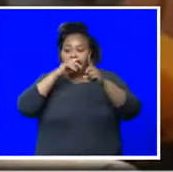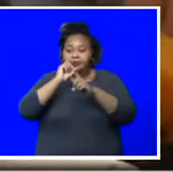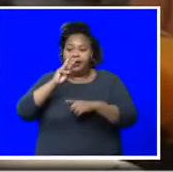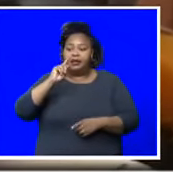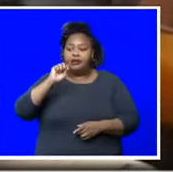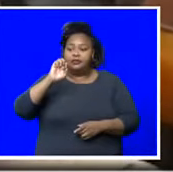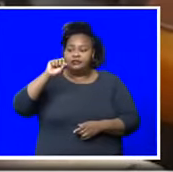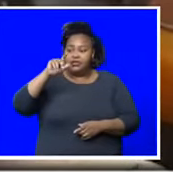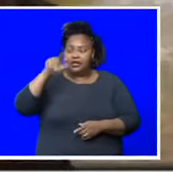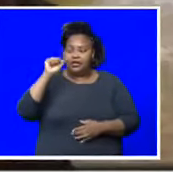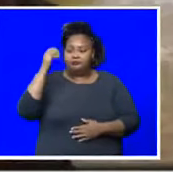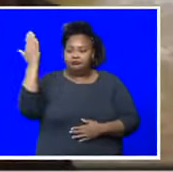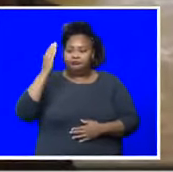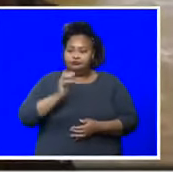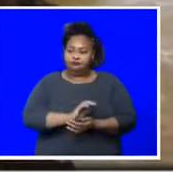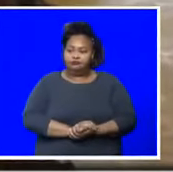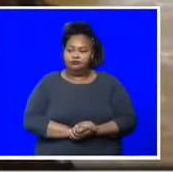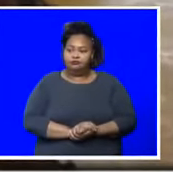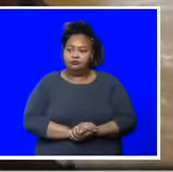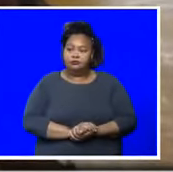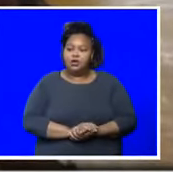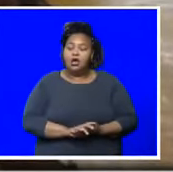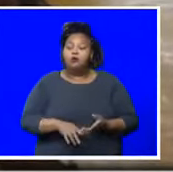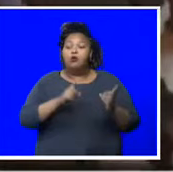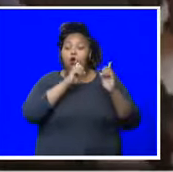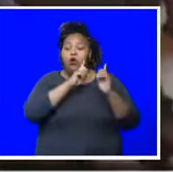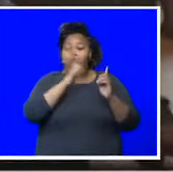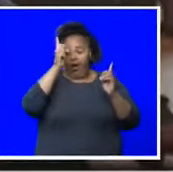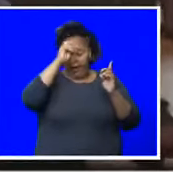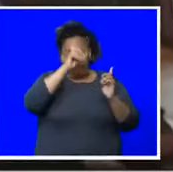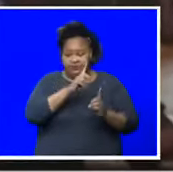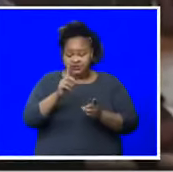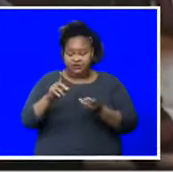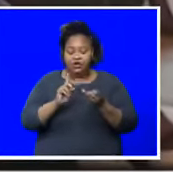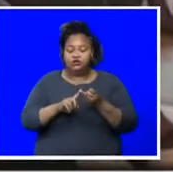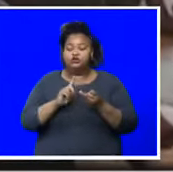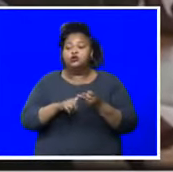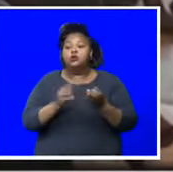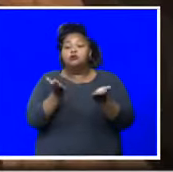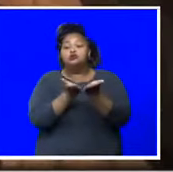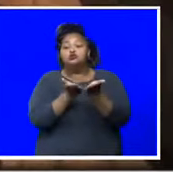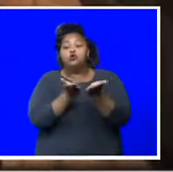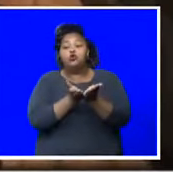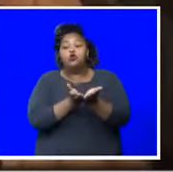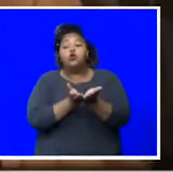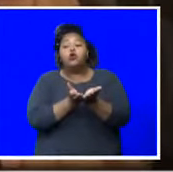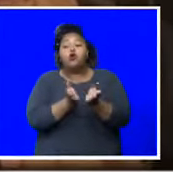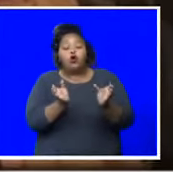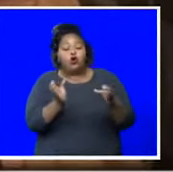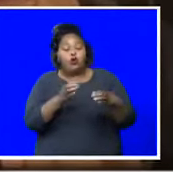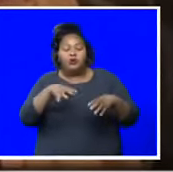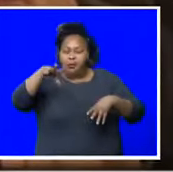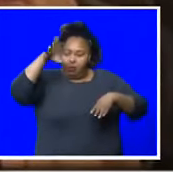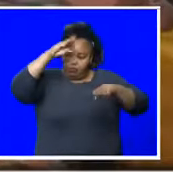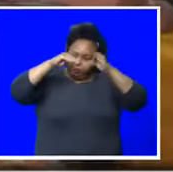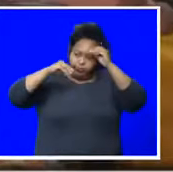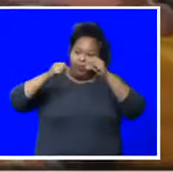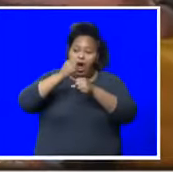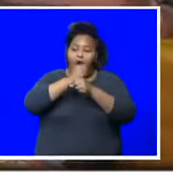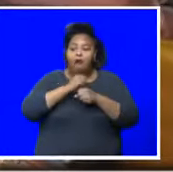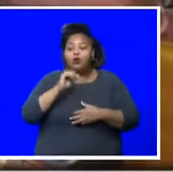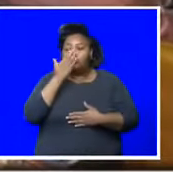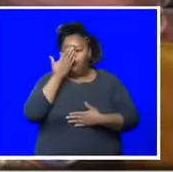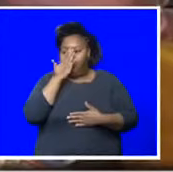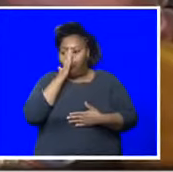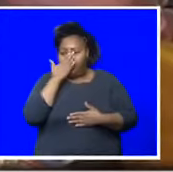batfole ukukhanyiseleka ngetento tenkhohlakalo basasebenta ikakhulu ngetimali yetikolweni Lobugete kuvikela bucala